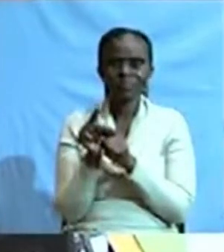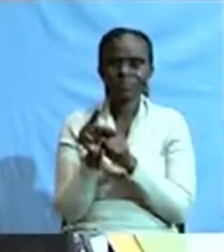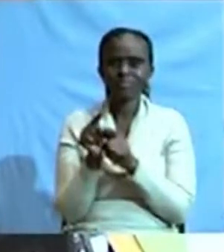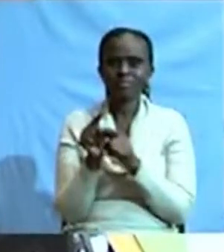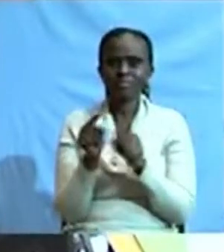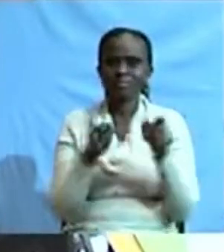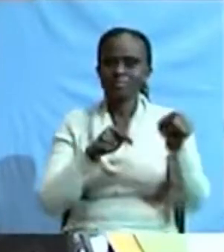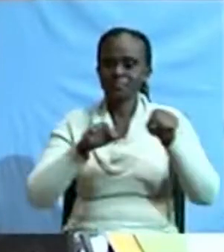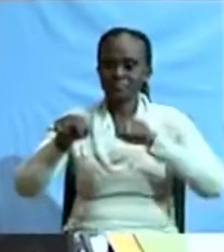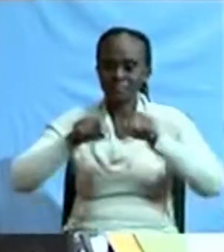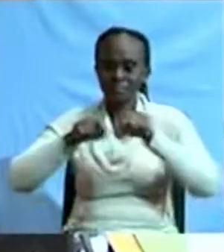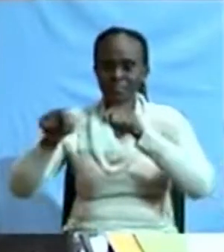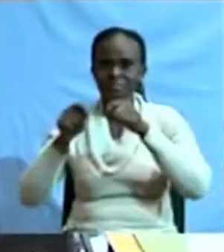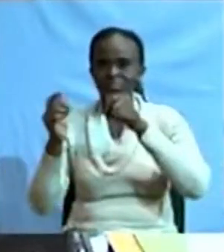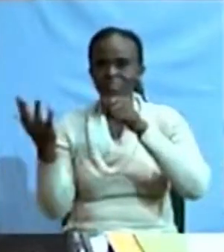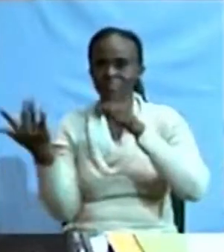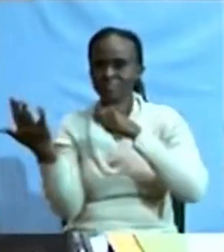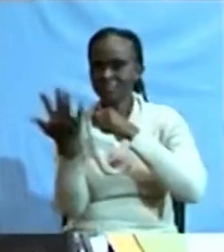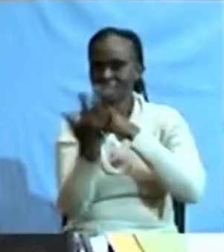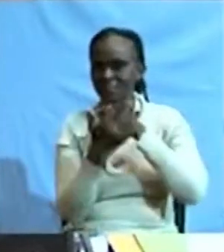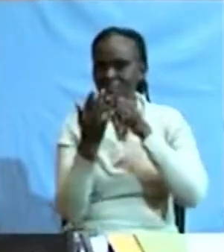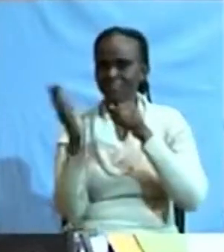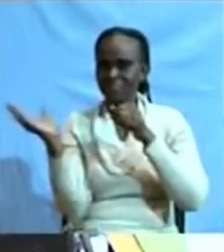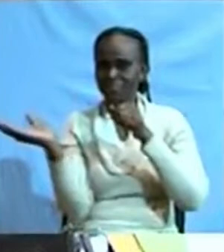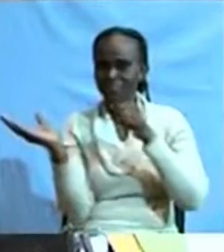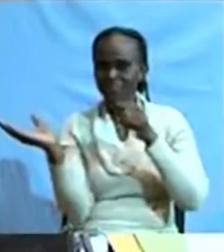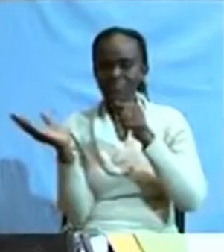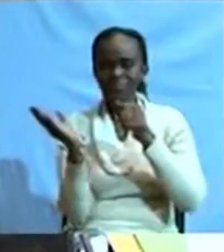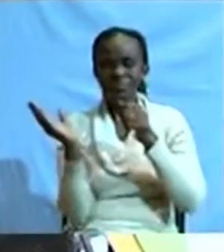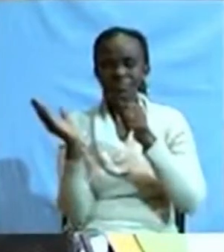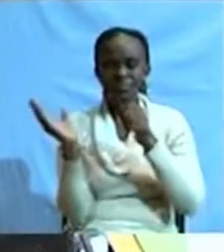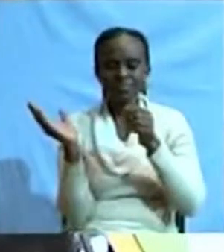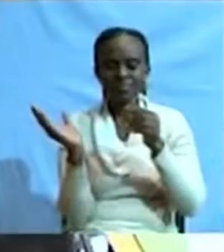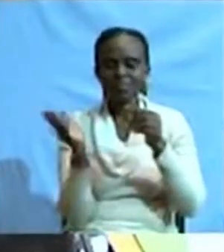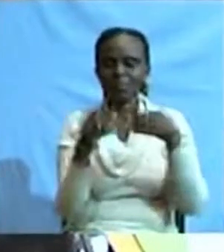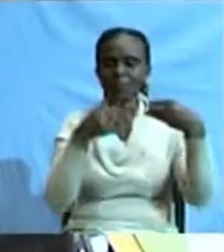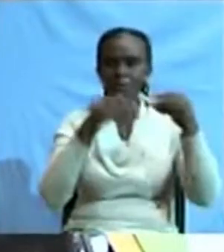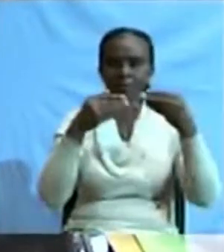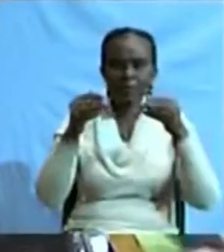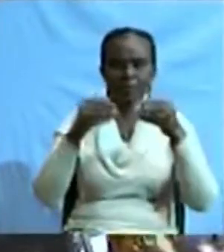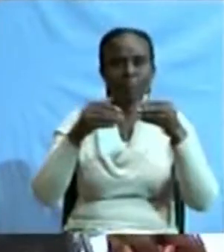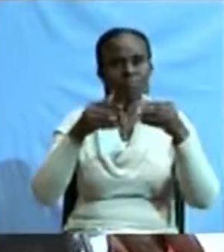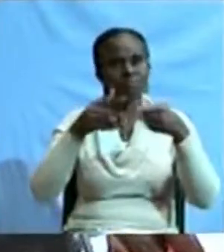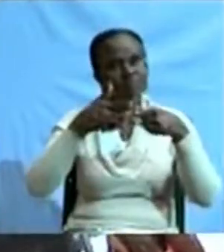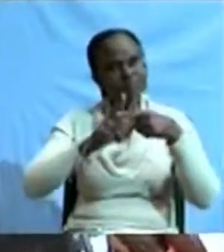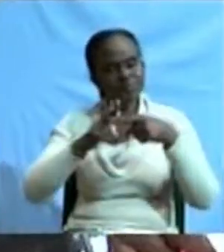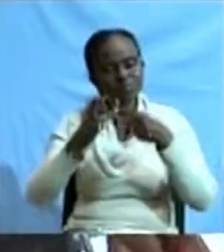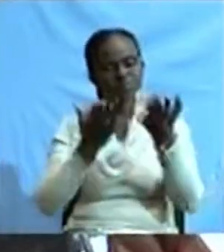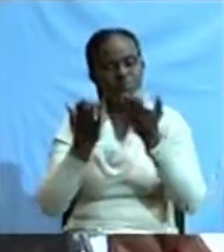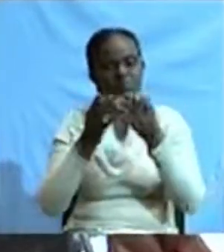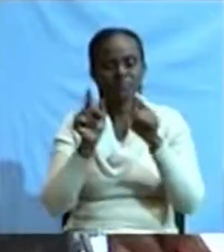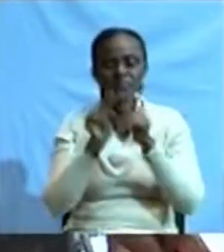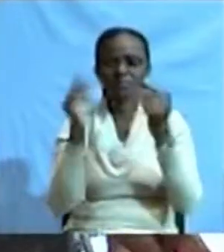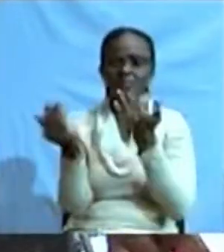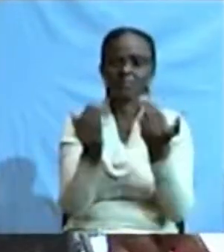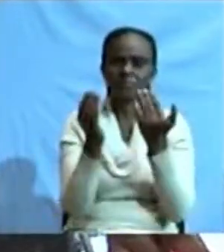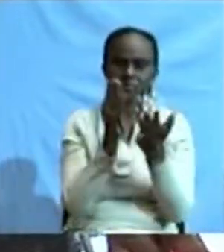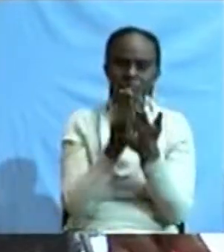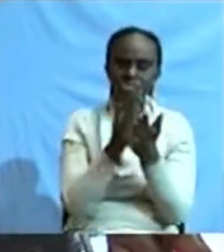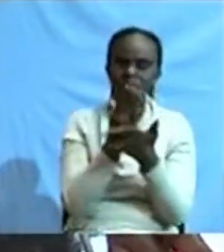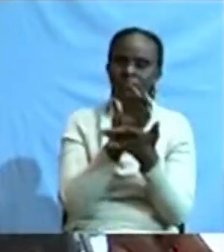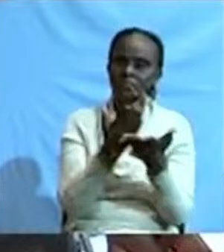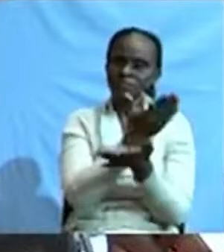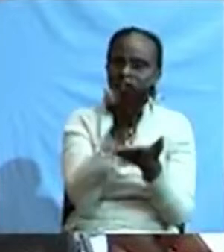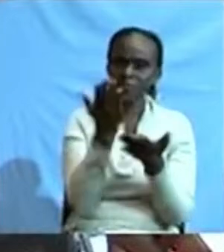vegetation control. Yes, I think those are maintenance of the markets as well as bus stations. Those are some